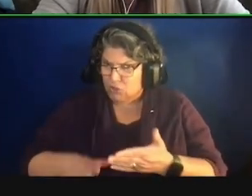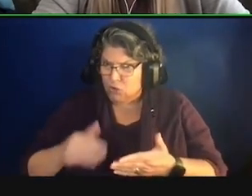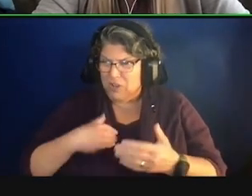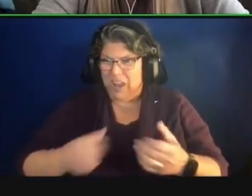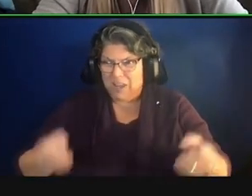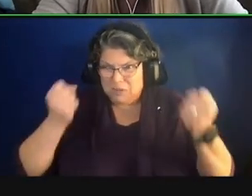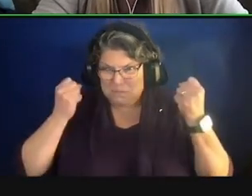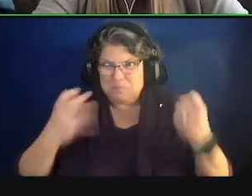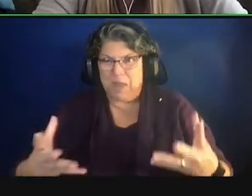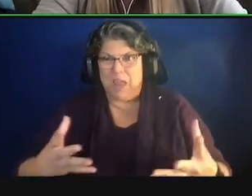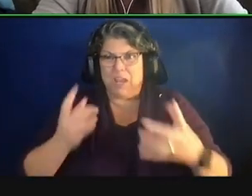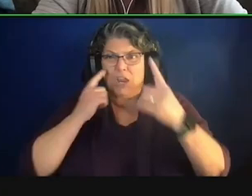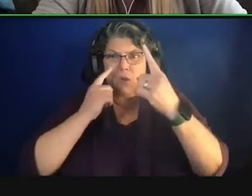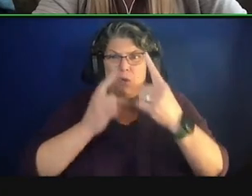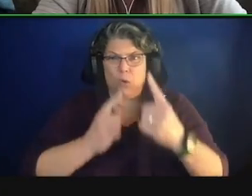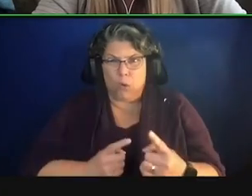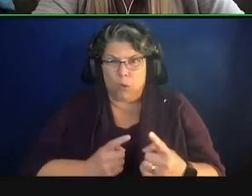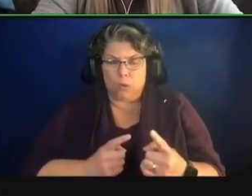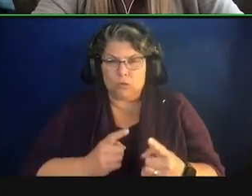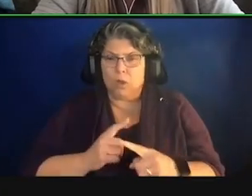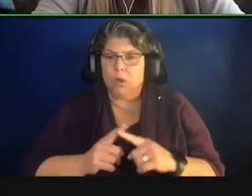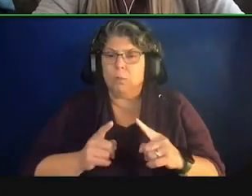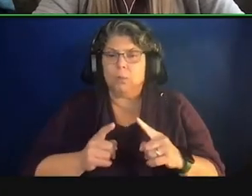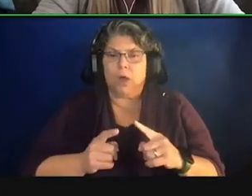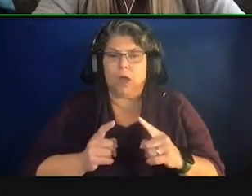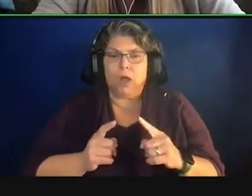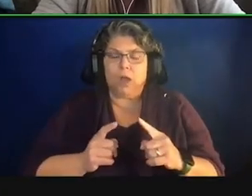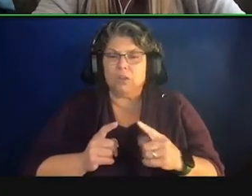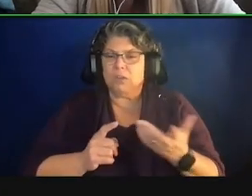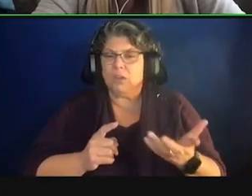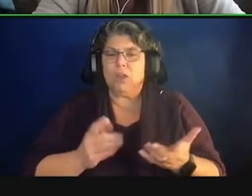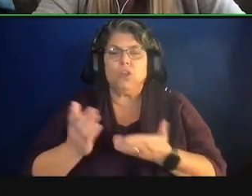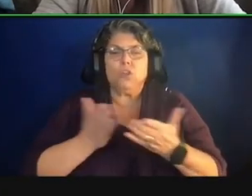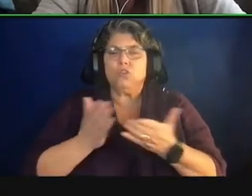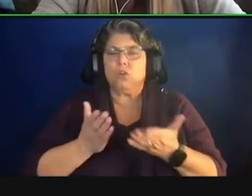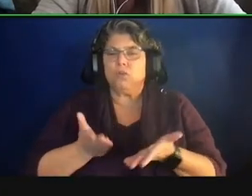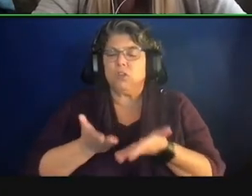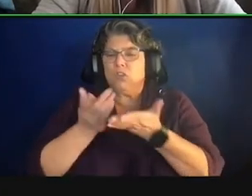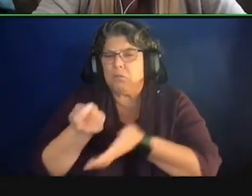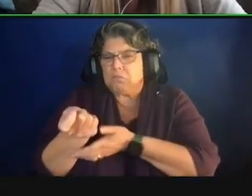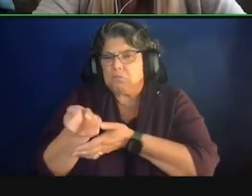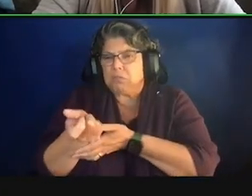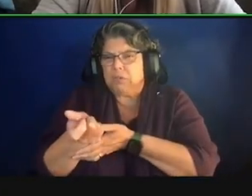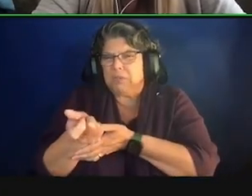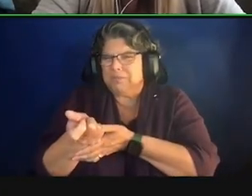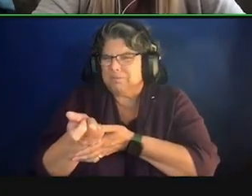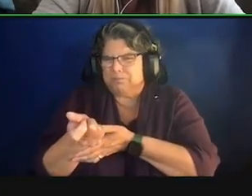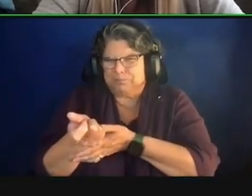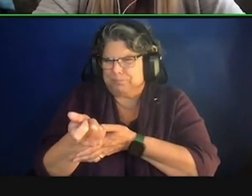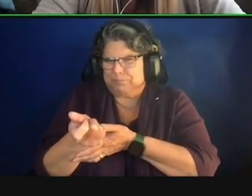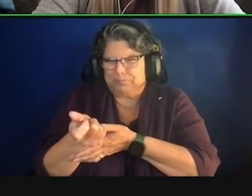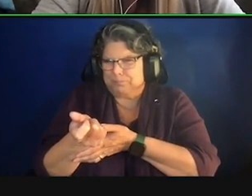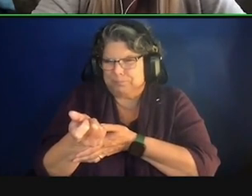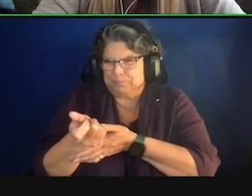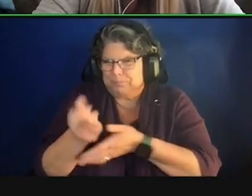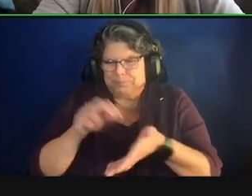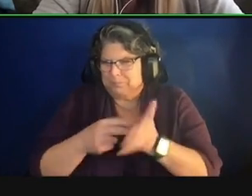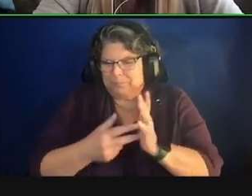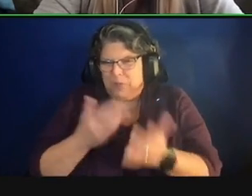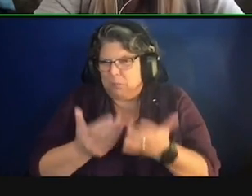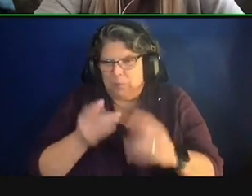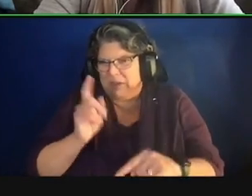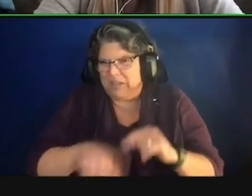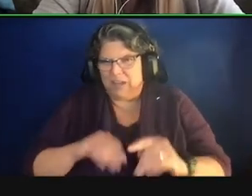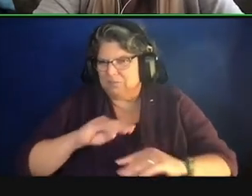is only getting a very minimal offer for that service and that service provider, then they're probably not going to meet those